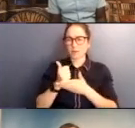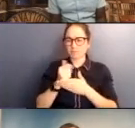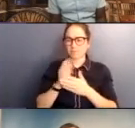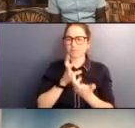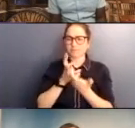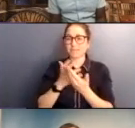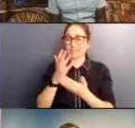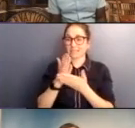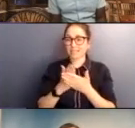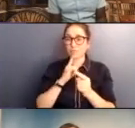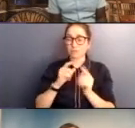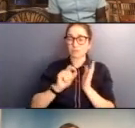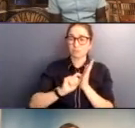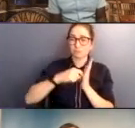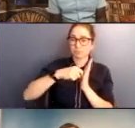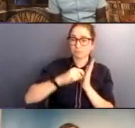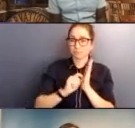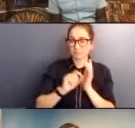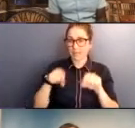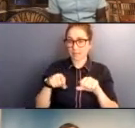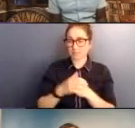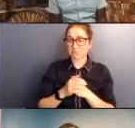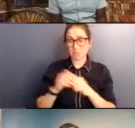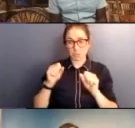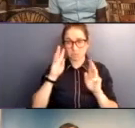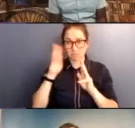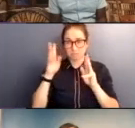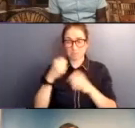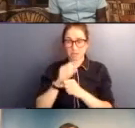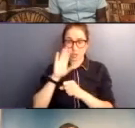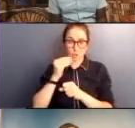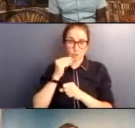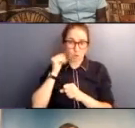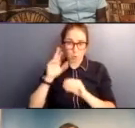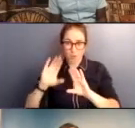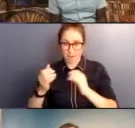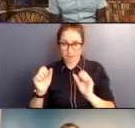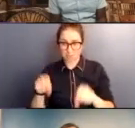switch operated devices. Many can be made at your home or in your classroom.